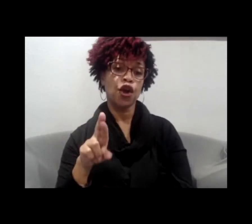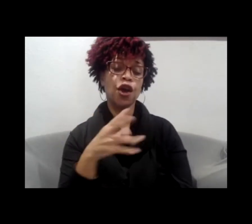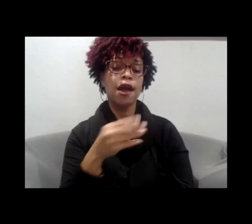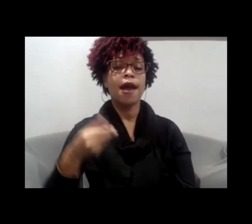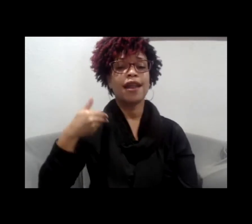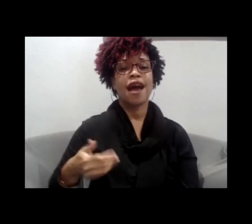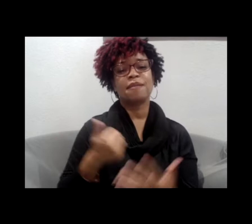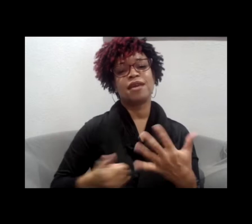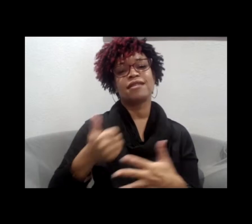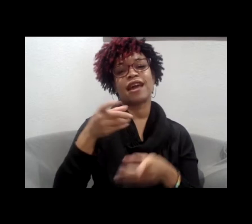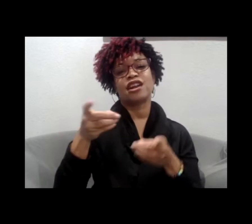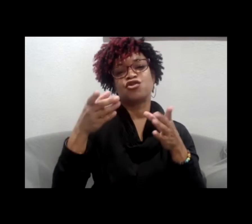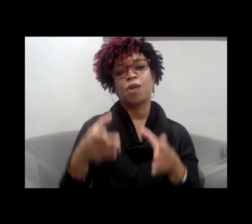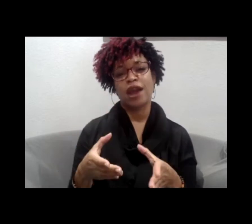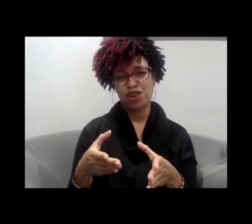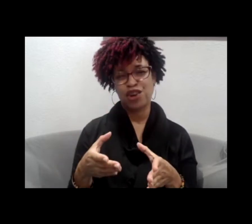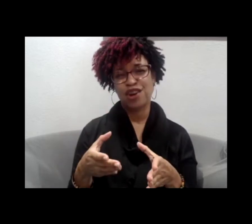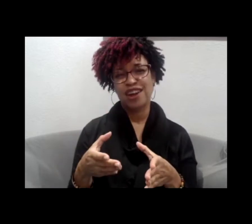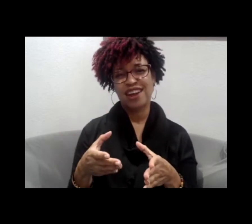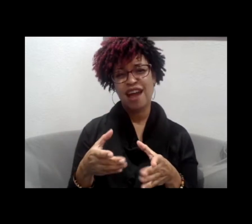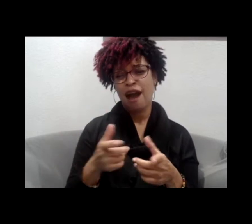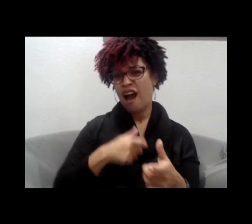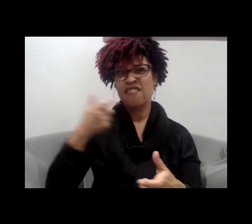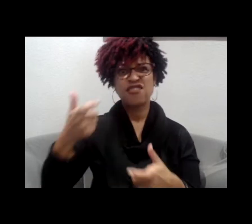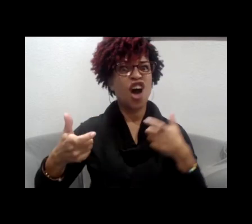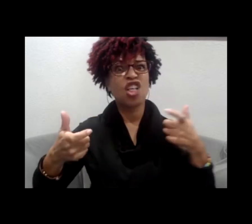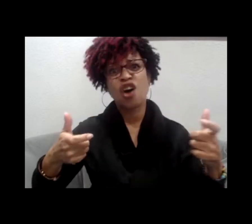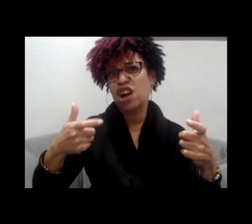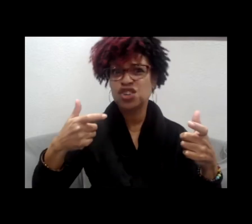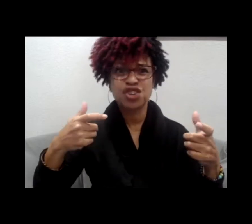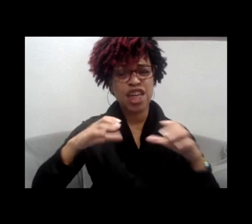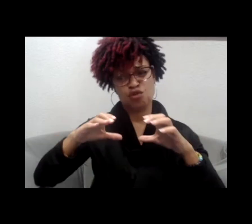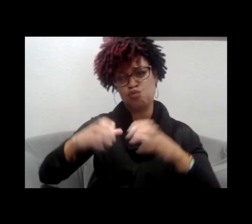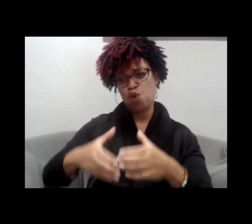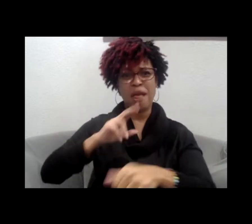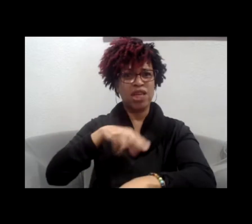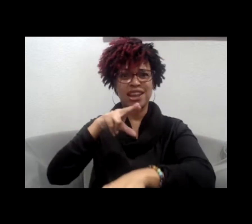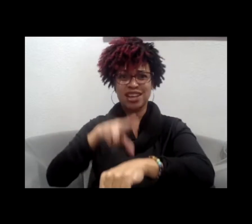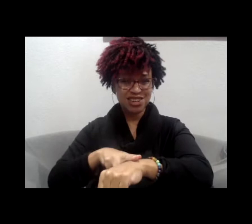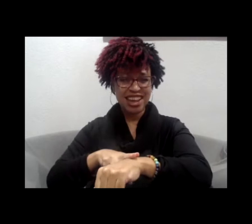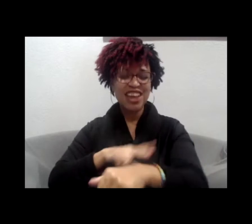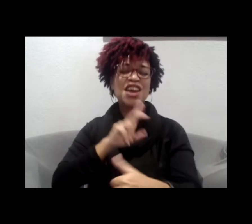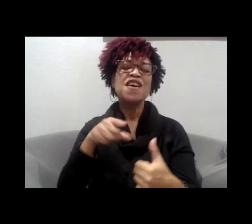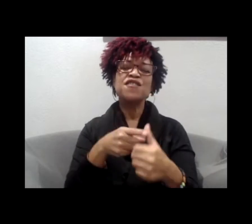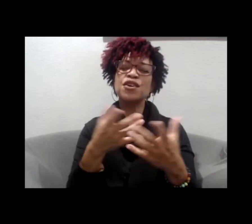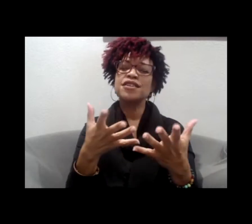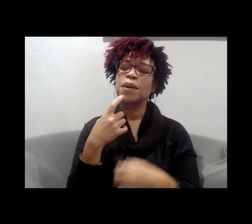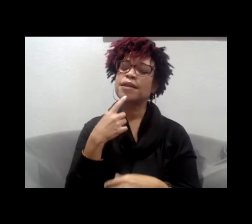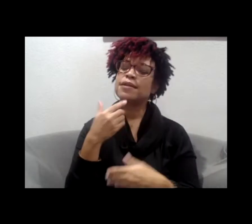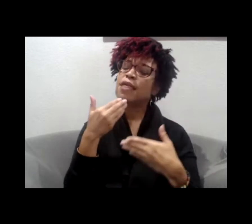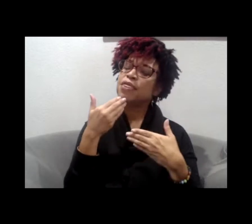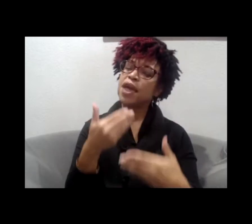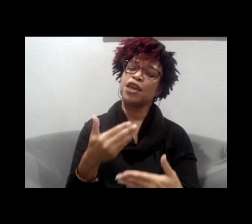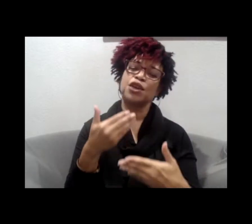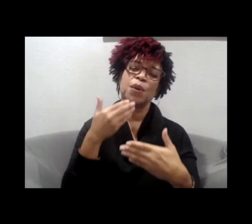the executive director of the largest party in the nation. I want to first begin by saying thank you. Thank you